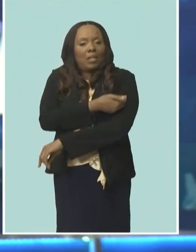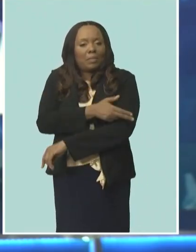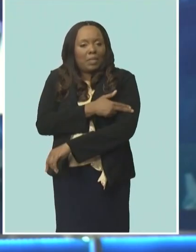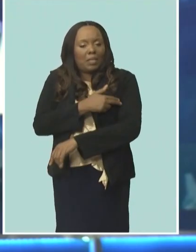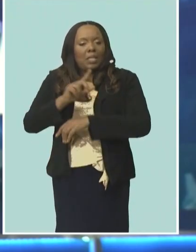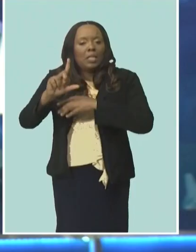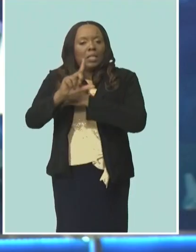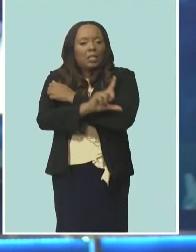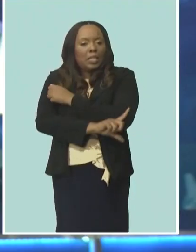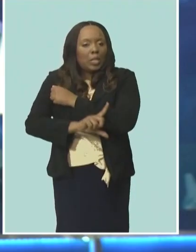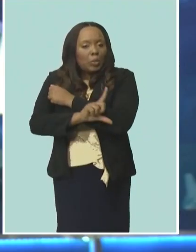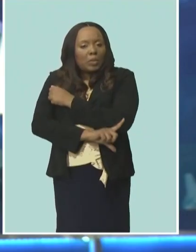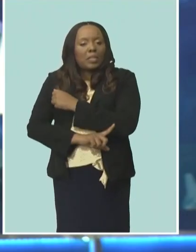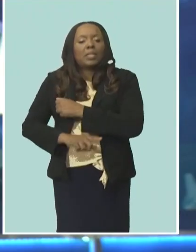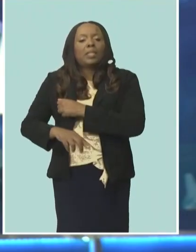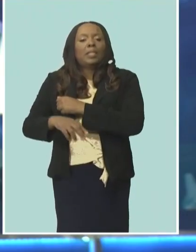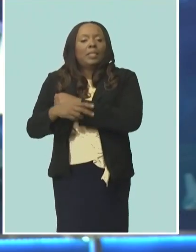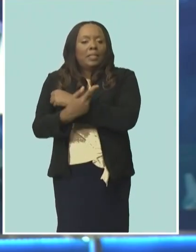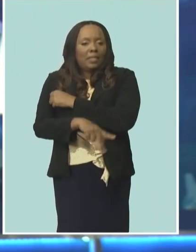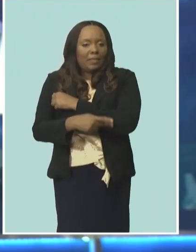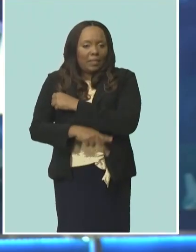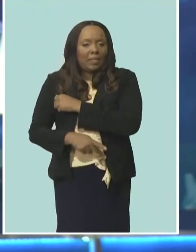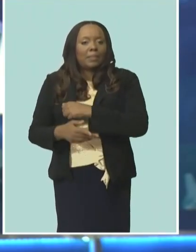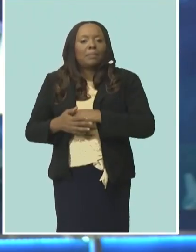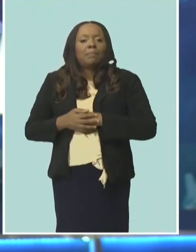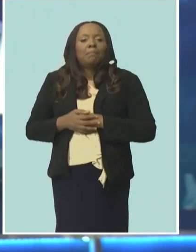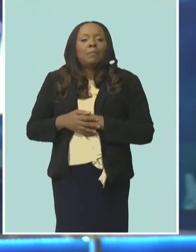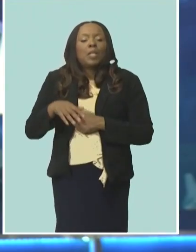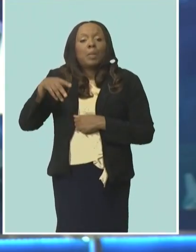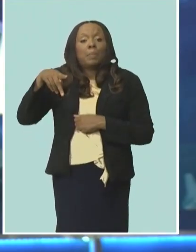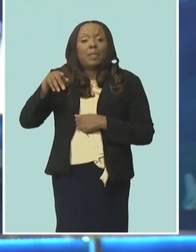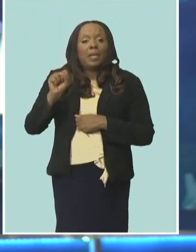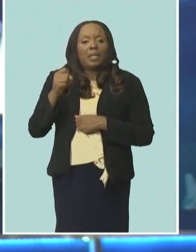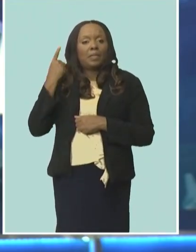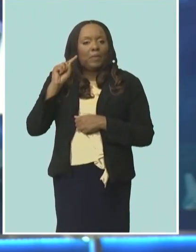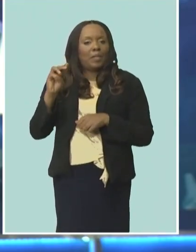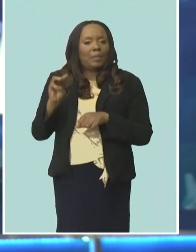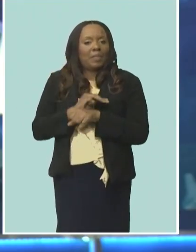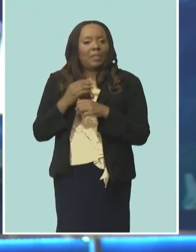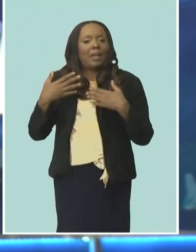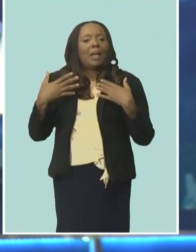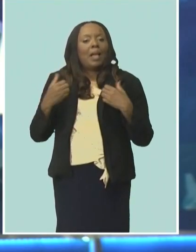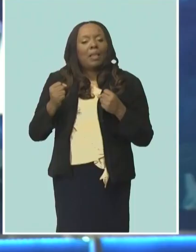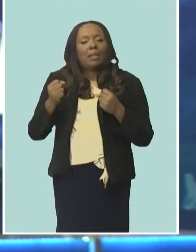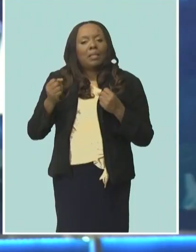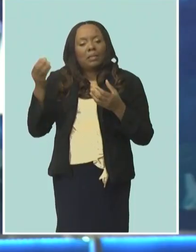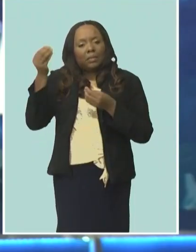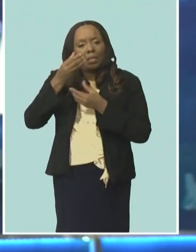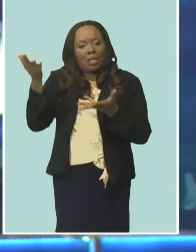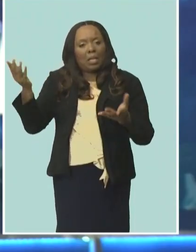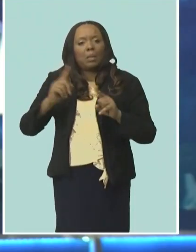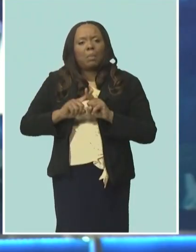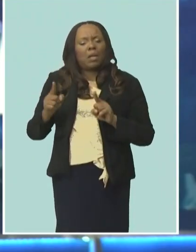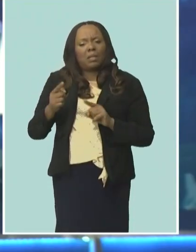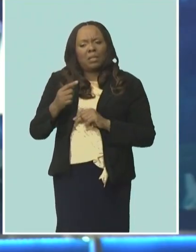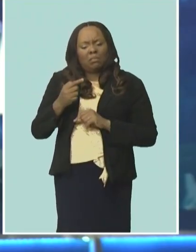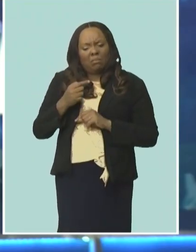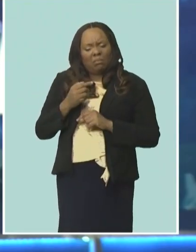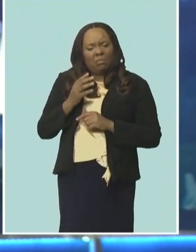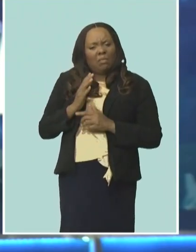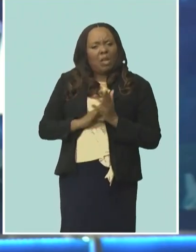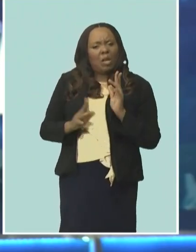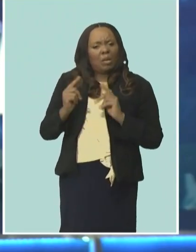Confirmation of this from Permanent Secretary in the Ministry of Health and Wellness, Wayne Marshall. However, he firmly rejects suggestions that